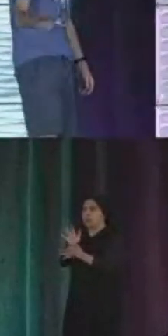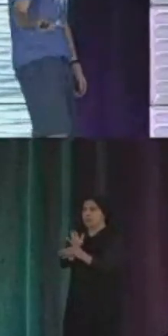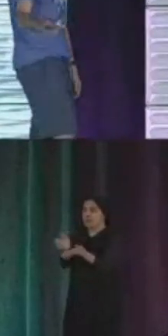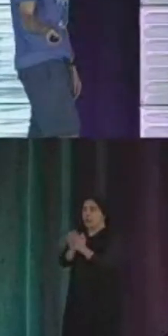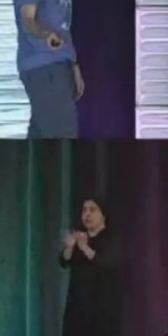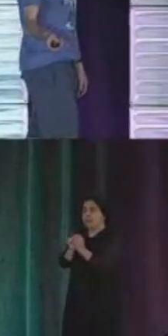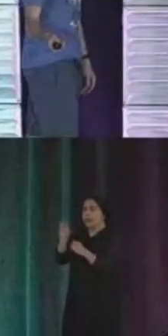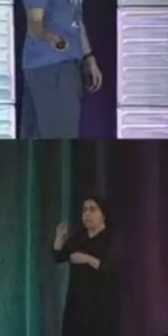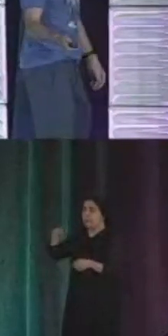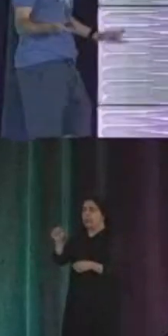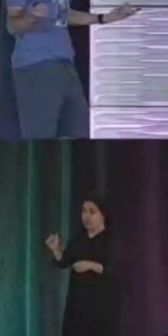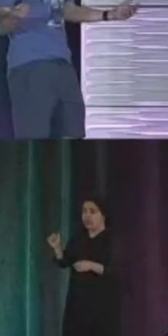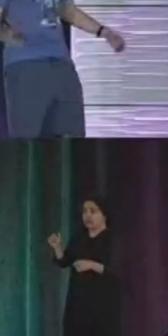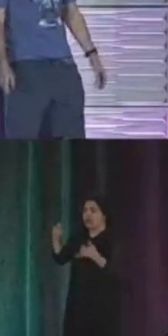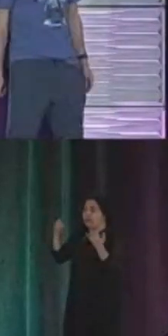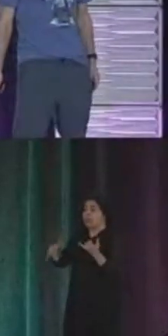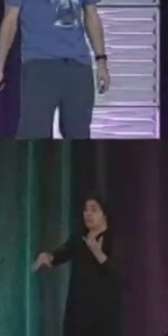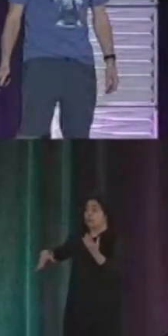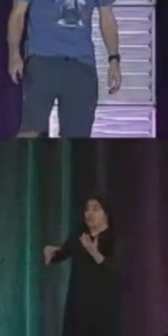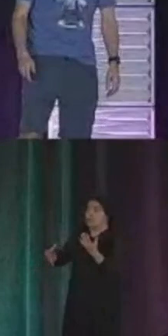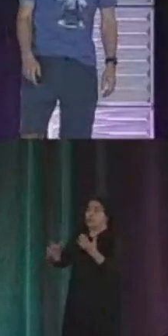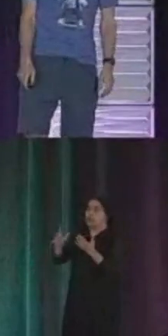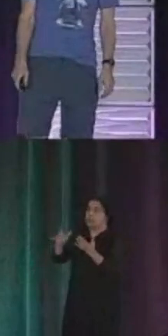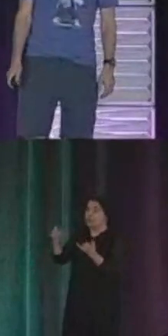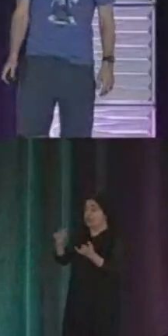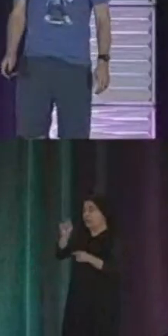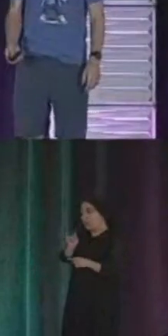MPA, except now we're loading JavaScript. That's the only thing that changed.